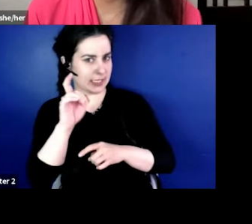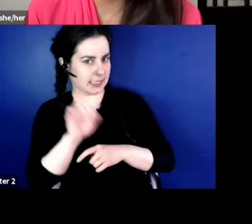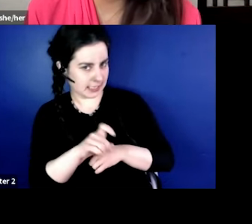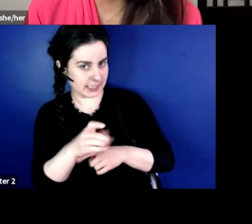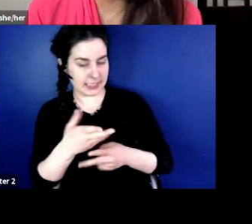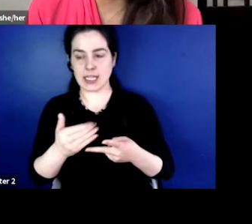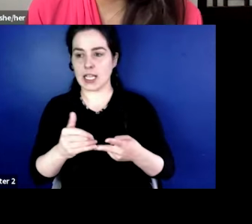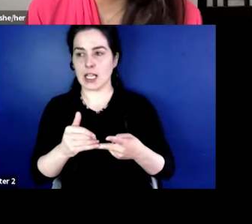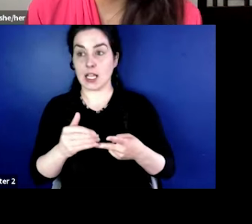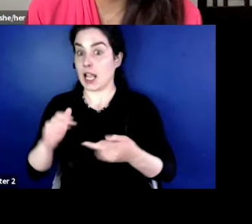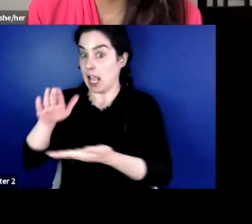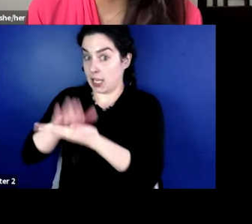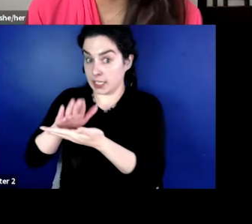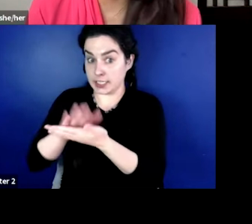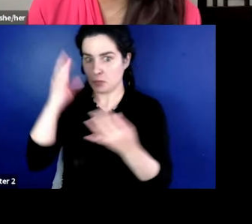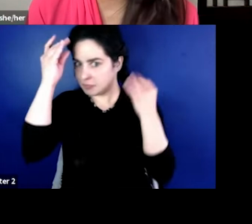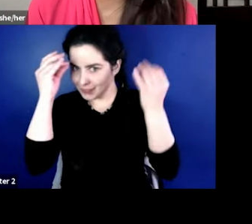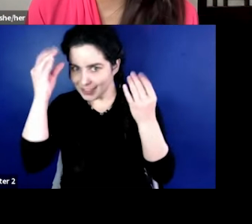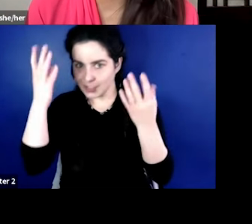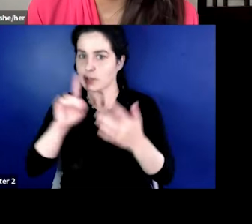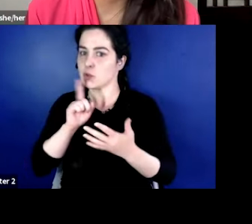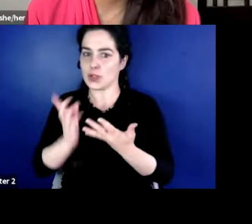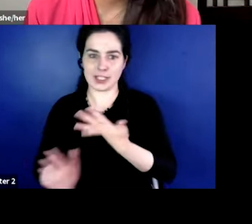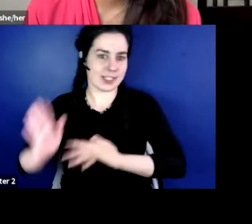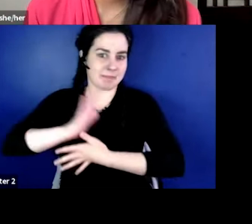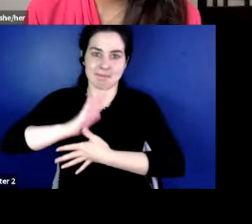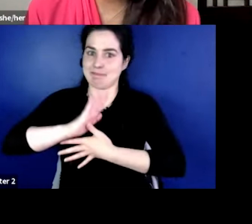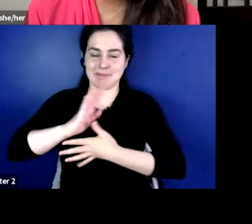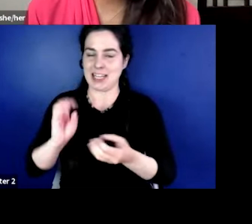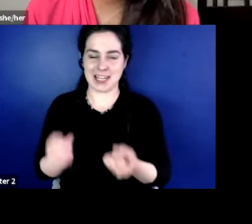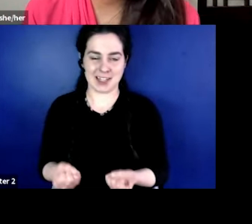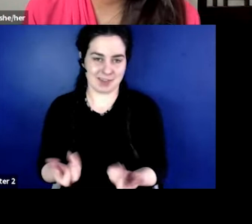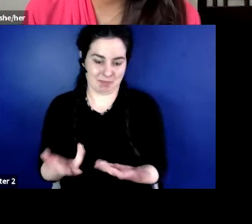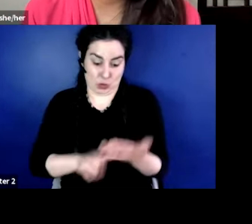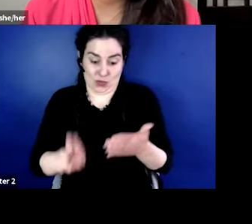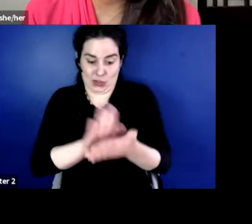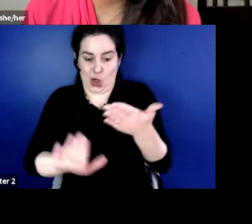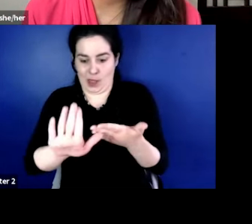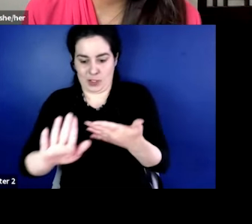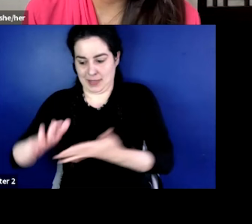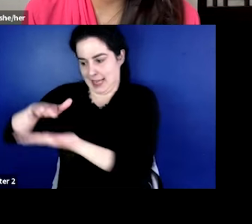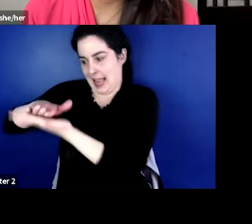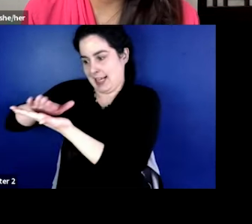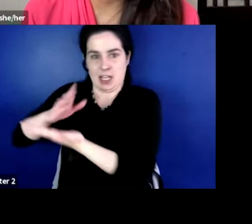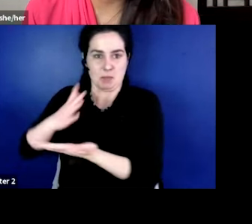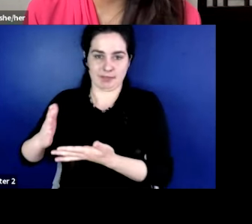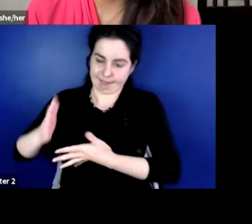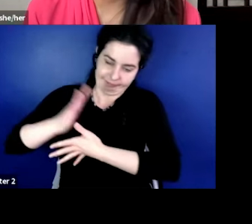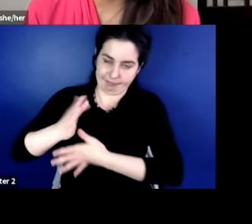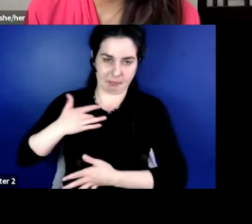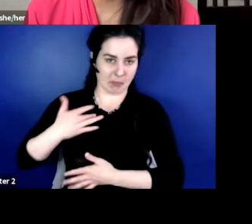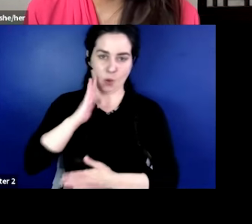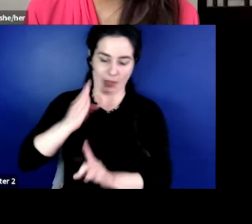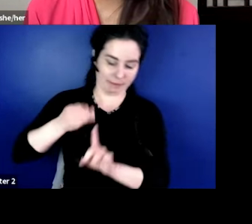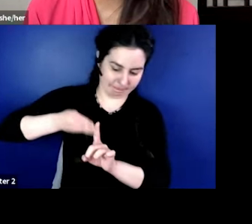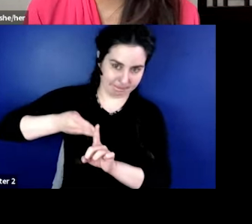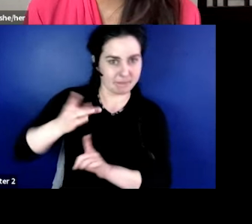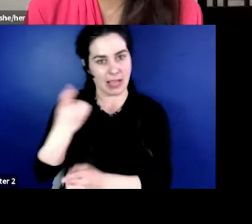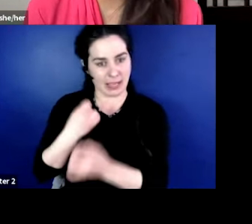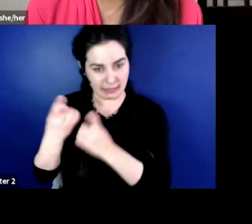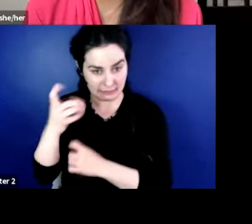anybody who does frontline work on campuses, it's the number one thing we get asked. Another one is a guide to gender-based violence coordinated response teams.